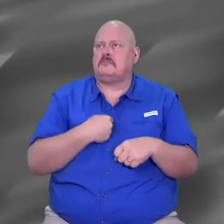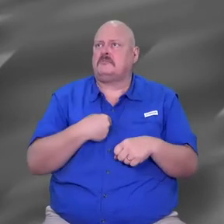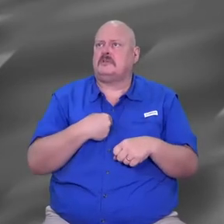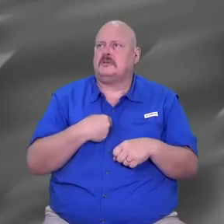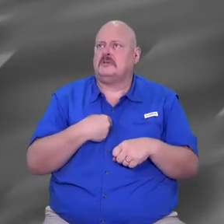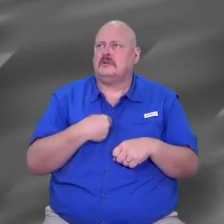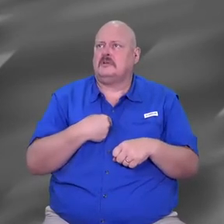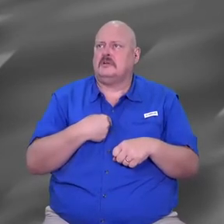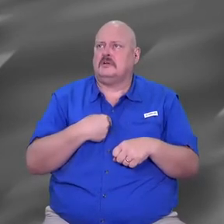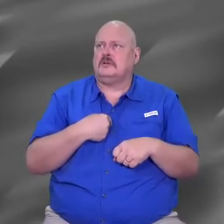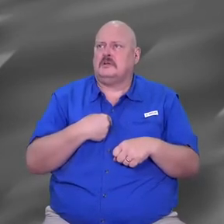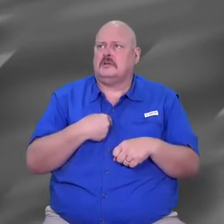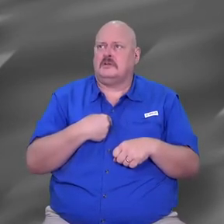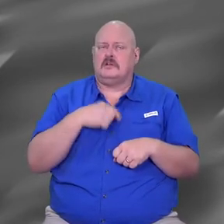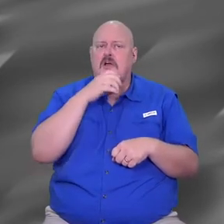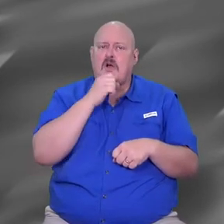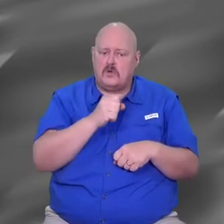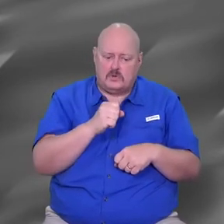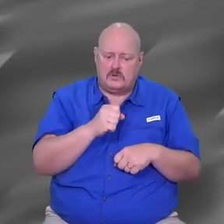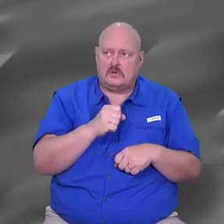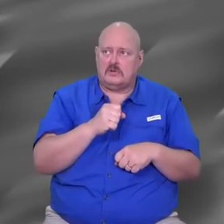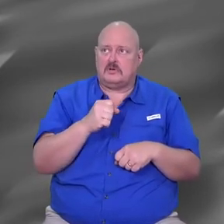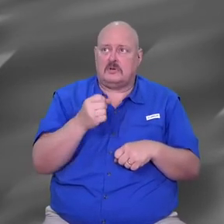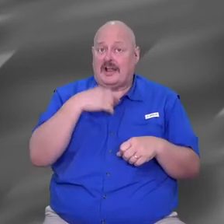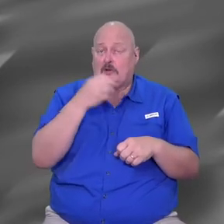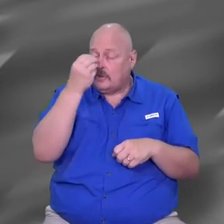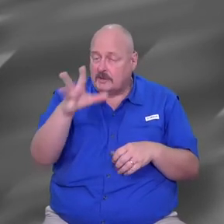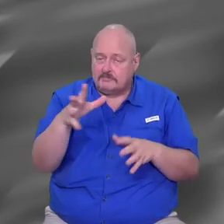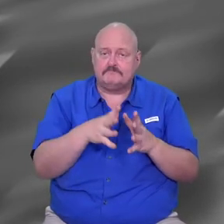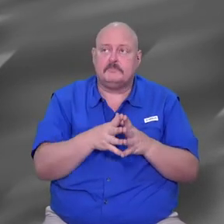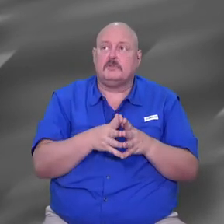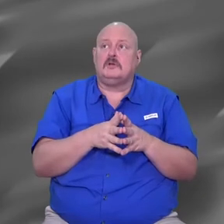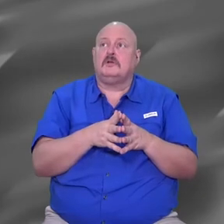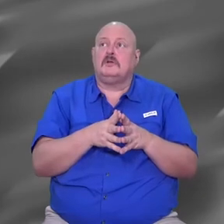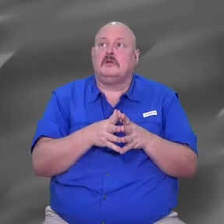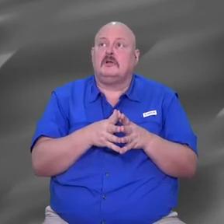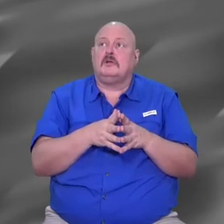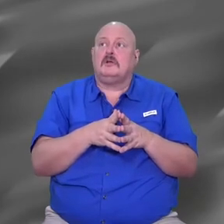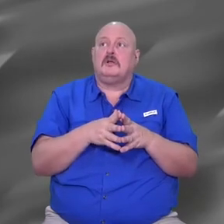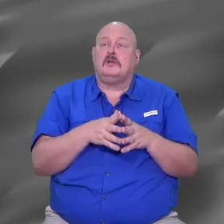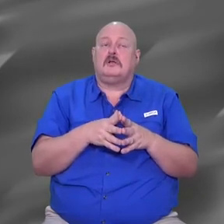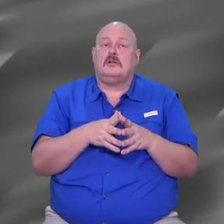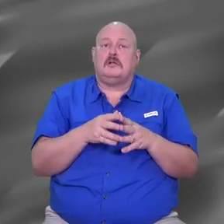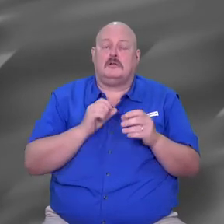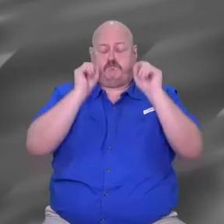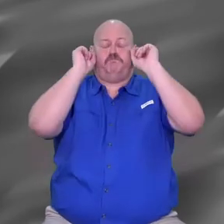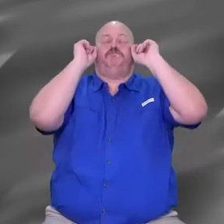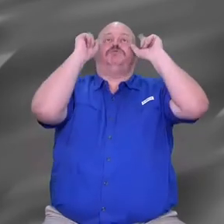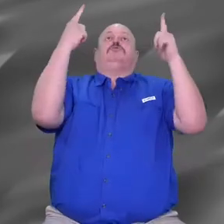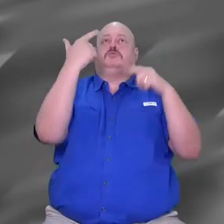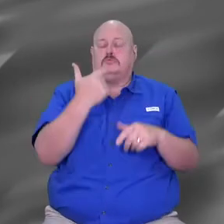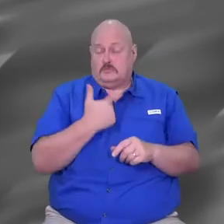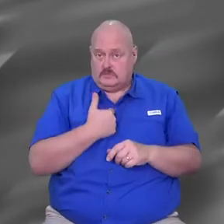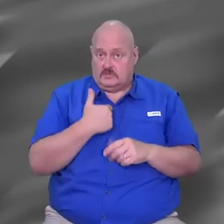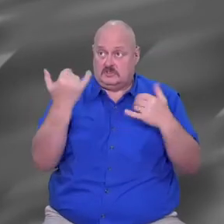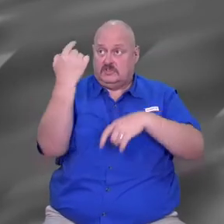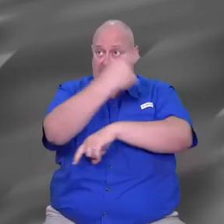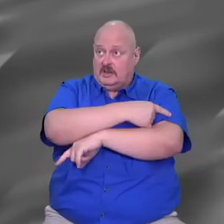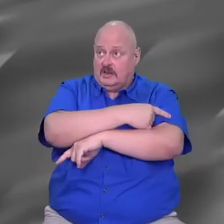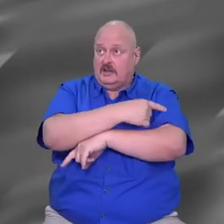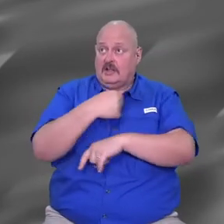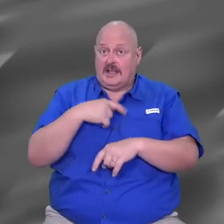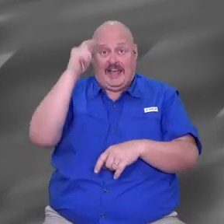absolutely, completely archaic and old-fashioned, and I just don't care. It blows my mind today. And by the way, I've